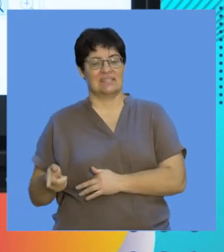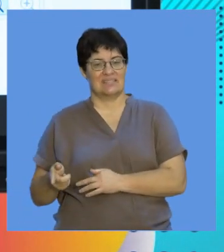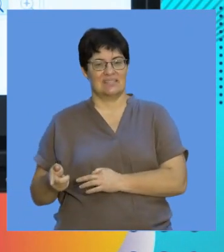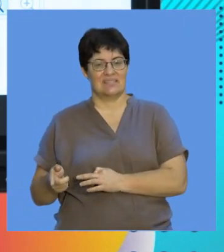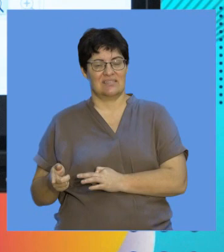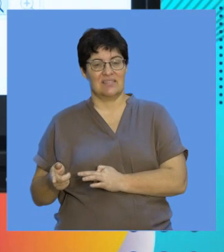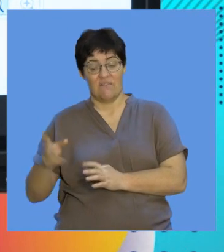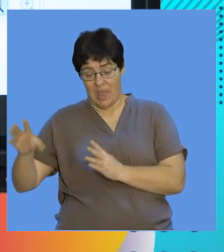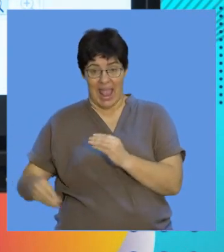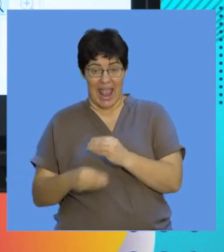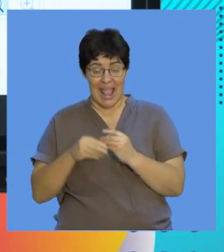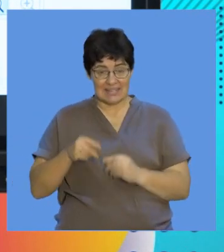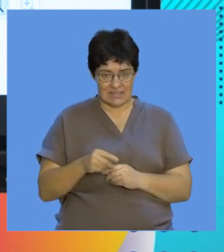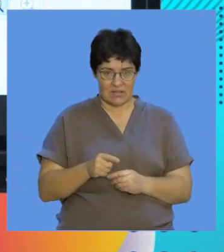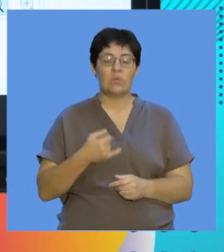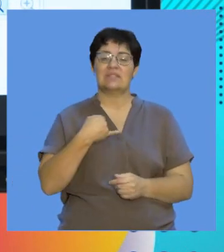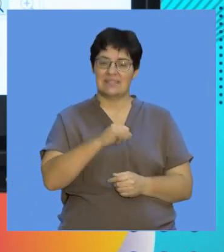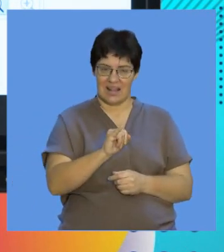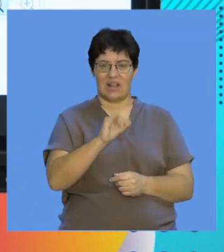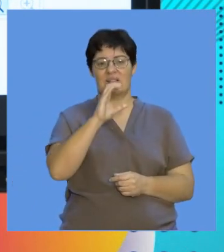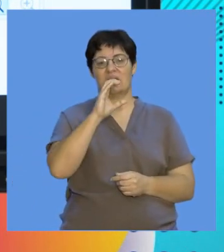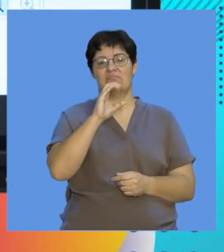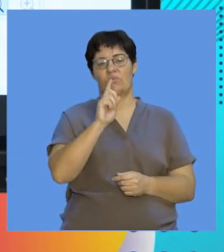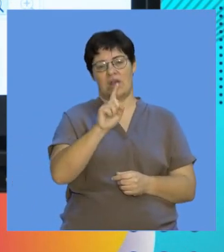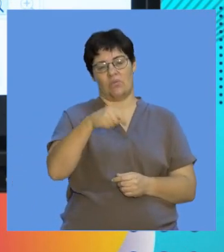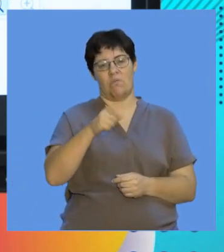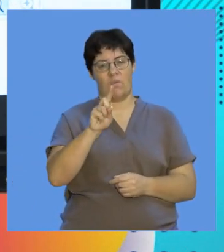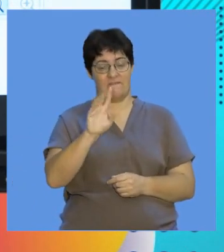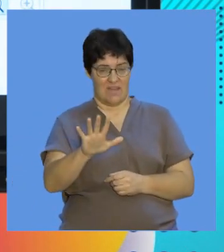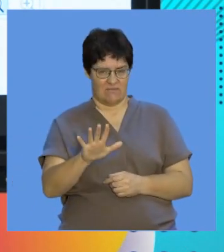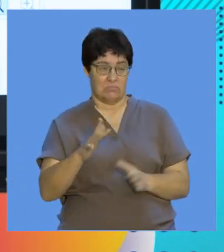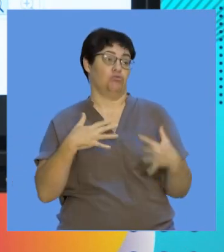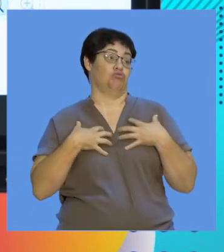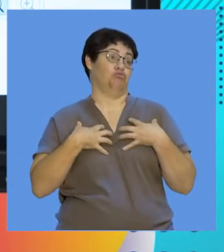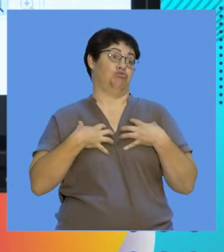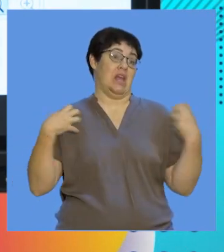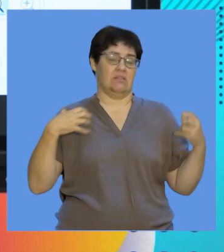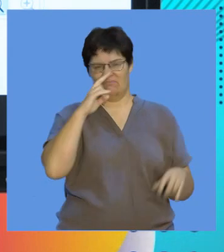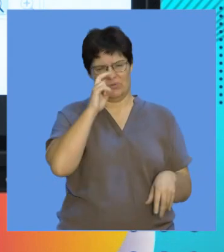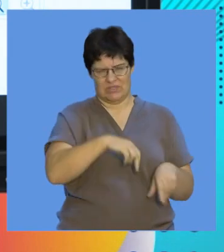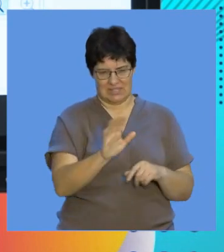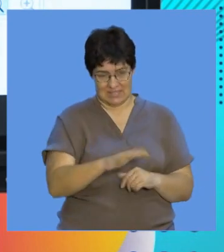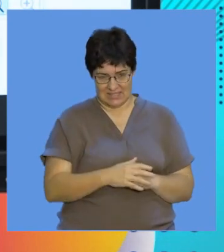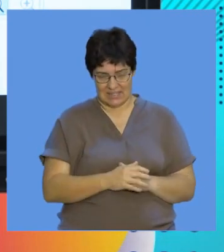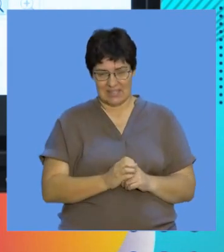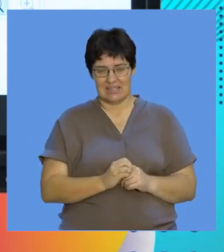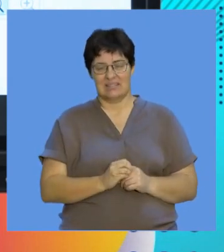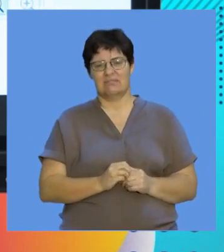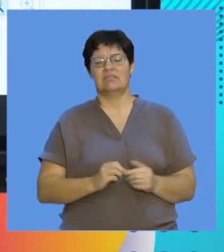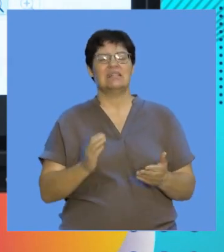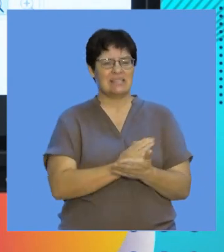that if I then add them in, I'd still get to 1.15. Don't stress about it, okay? We'll often find when we're